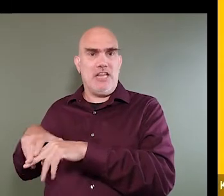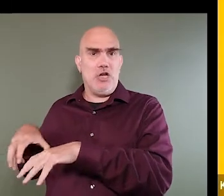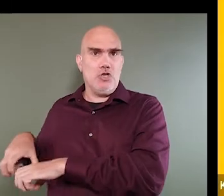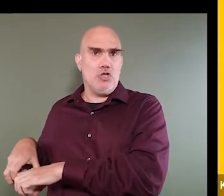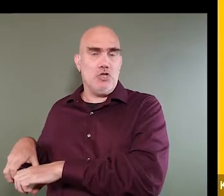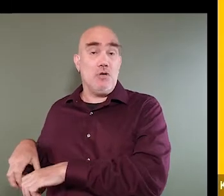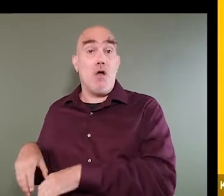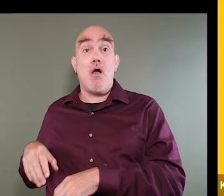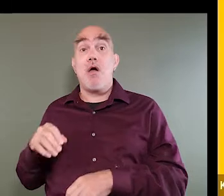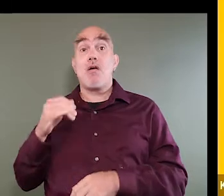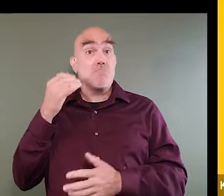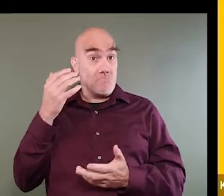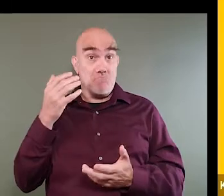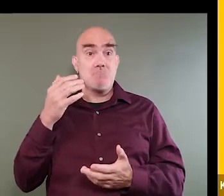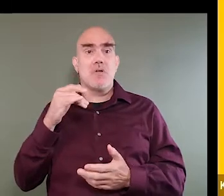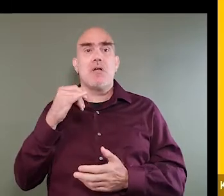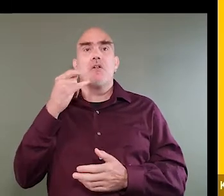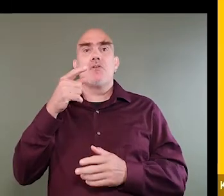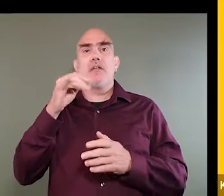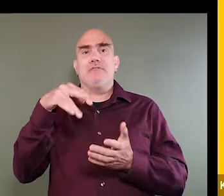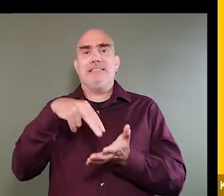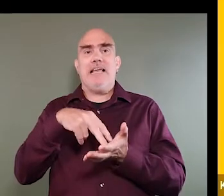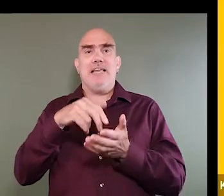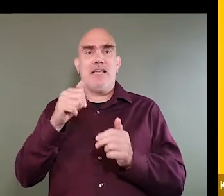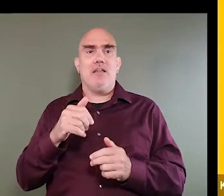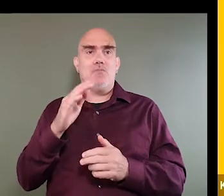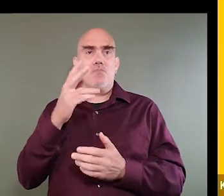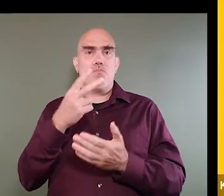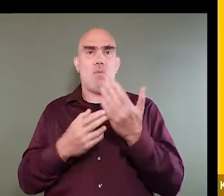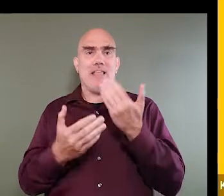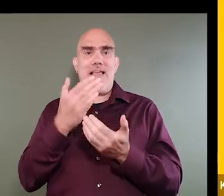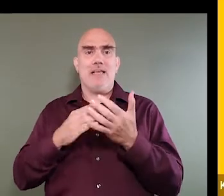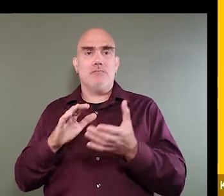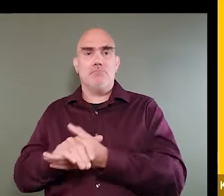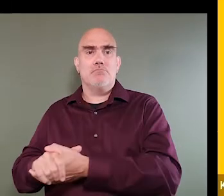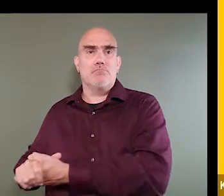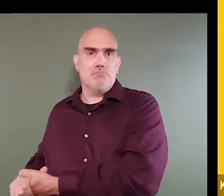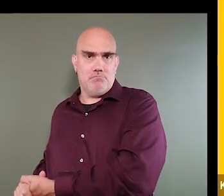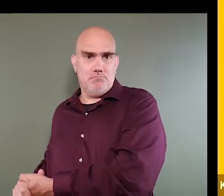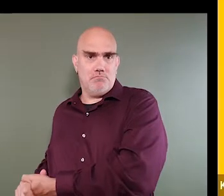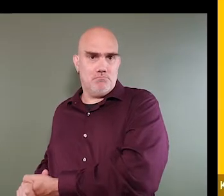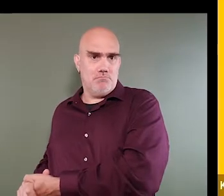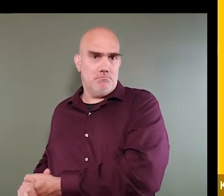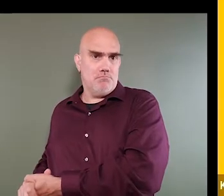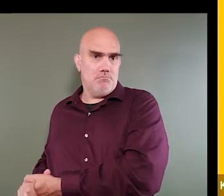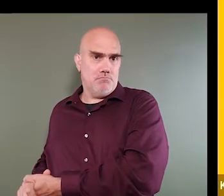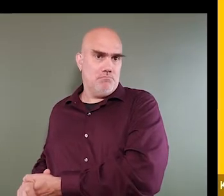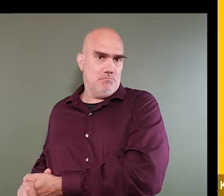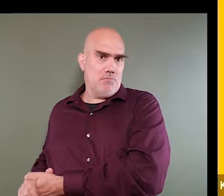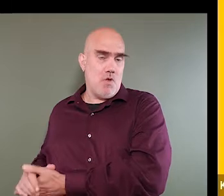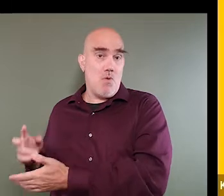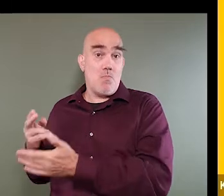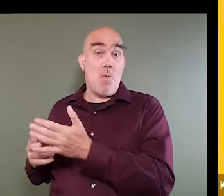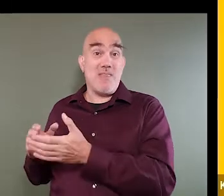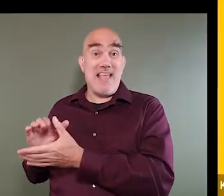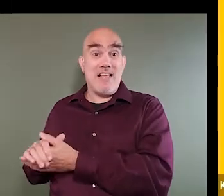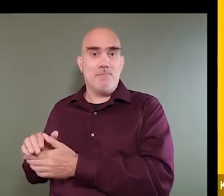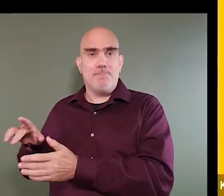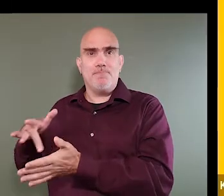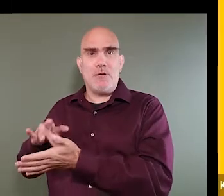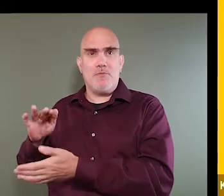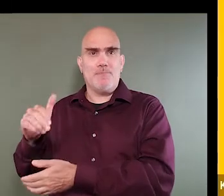you can bring both of your hands. Let me turn around. Both of your hands to the middle of your back on one